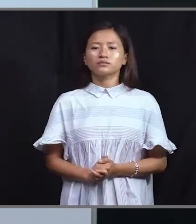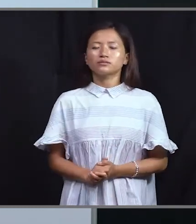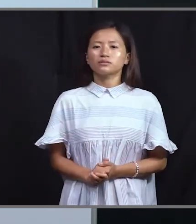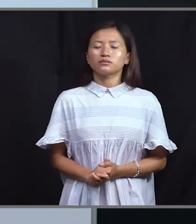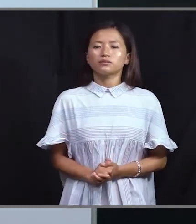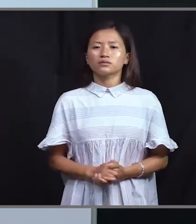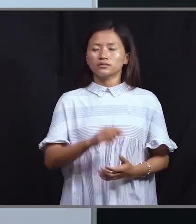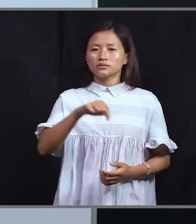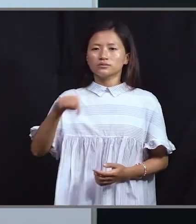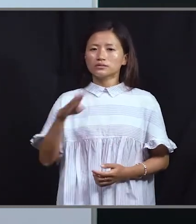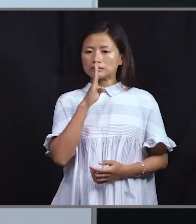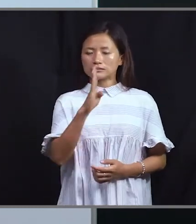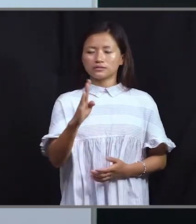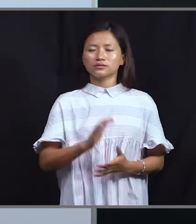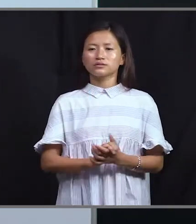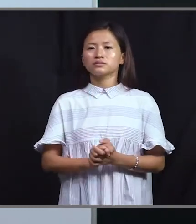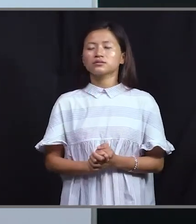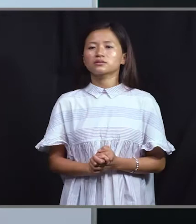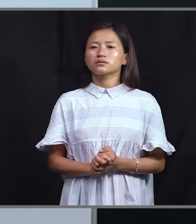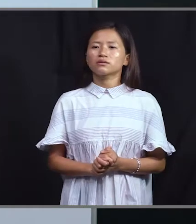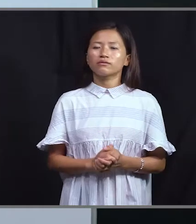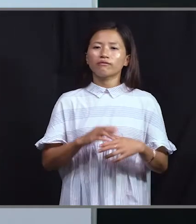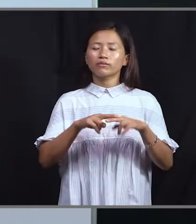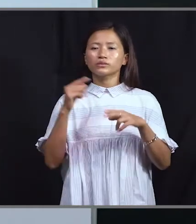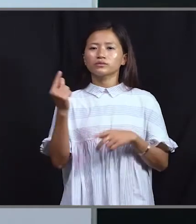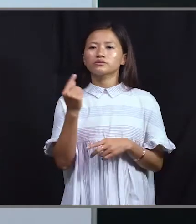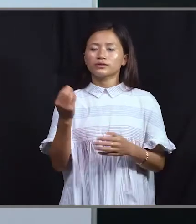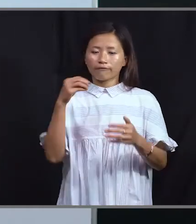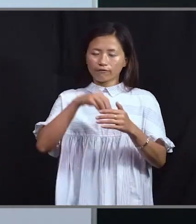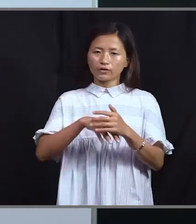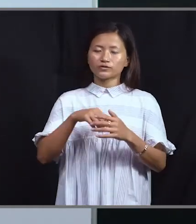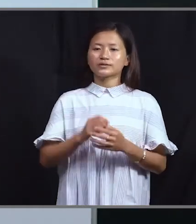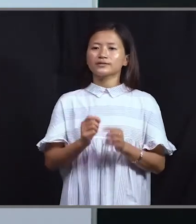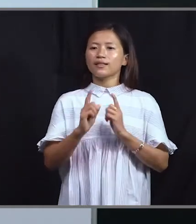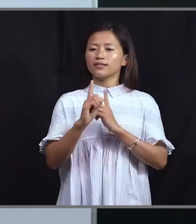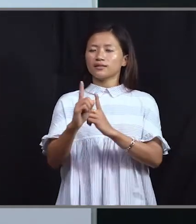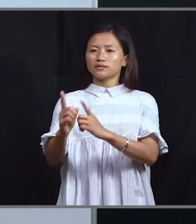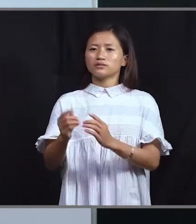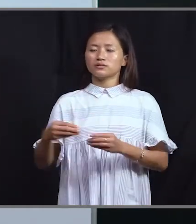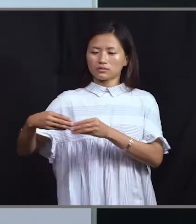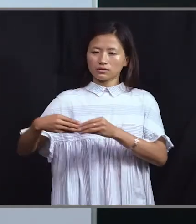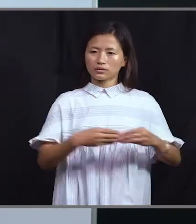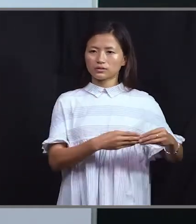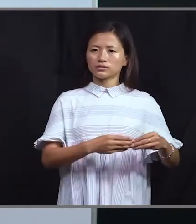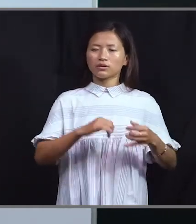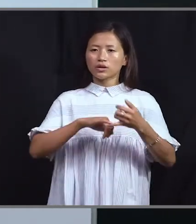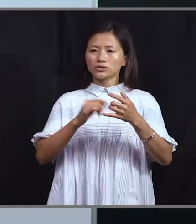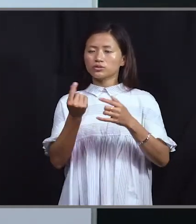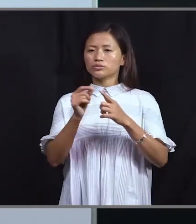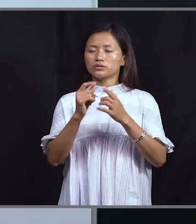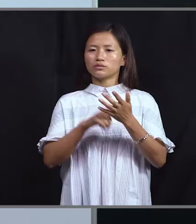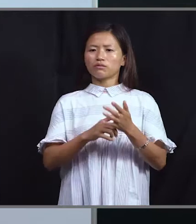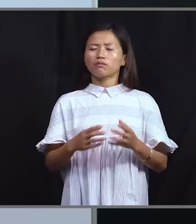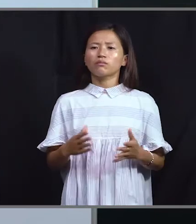in this directing, the functions, it involves leading, guiding, supervising,